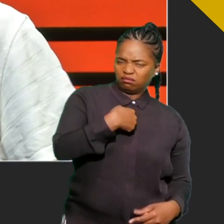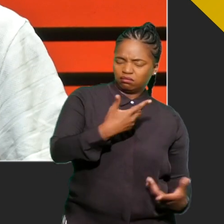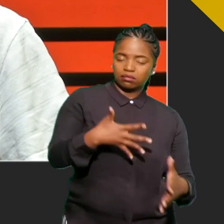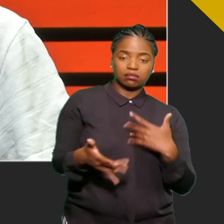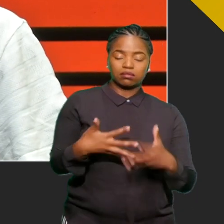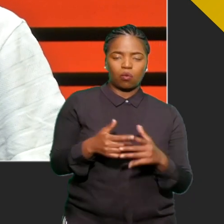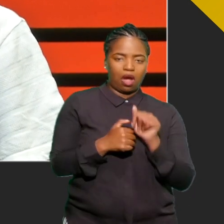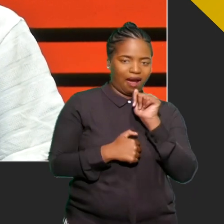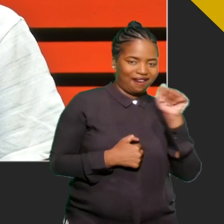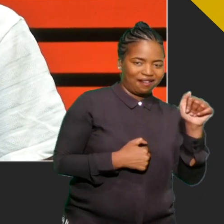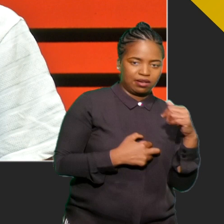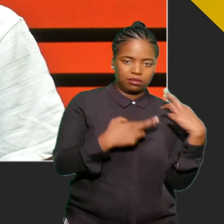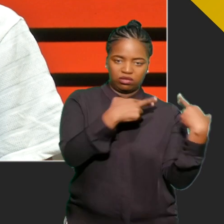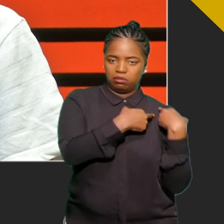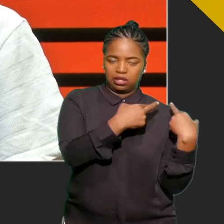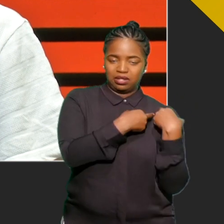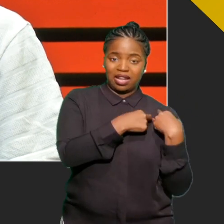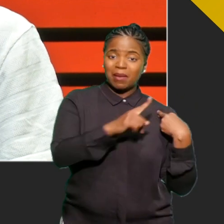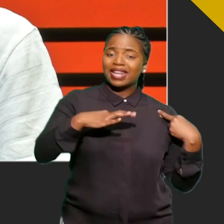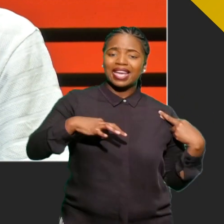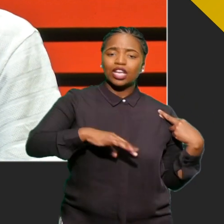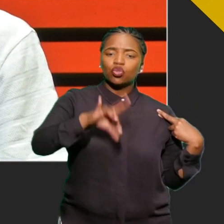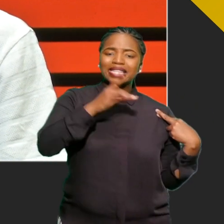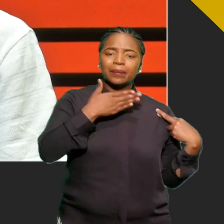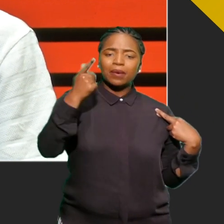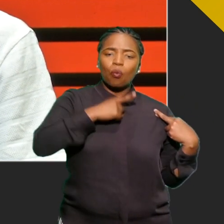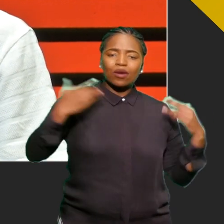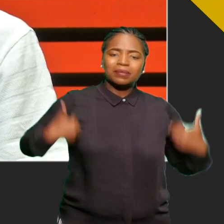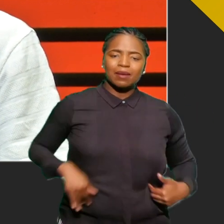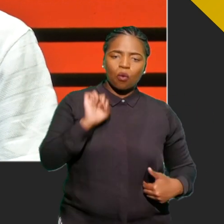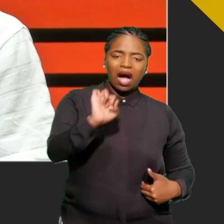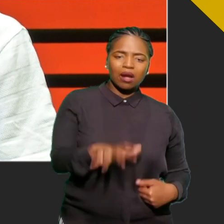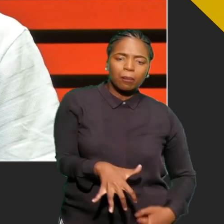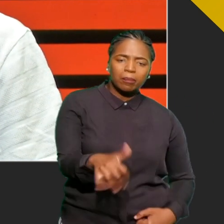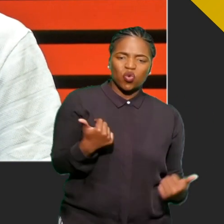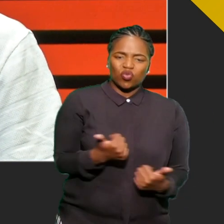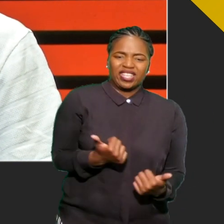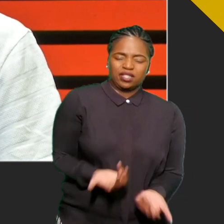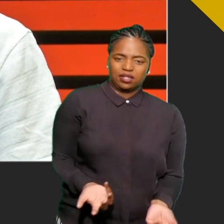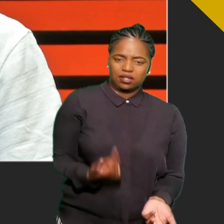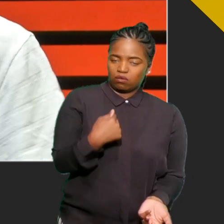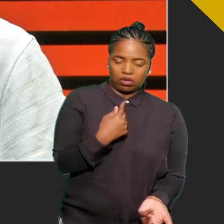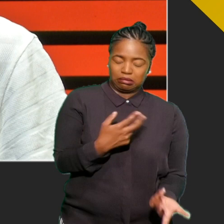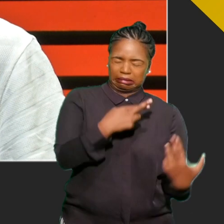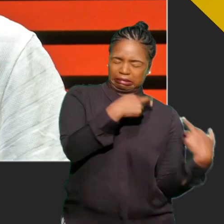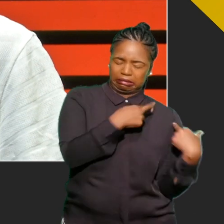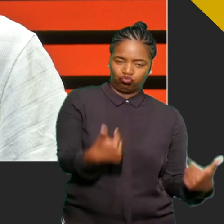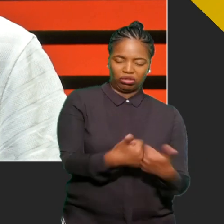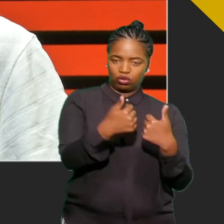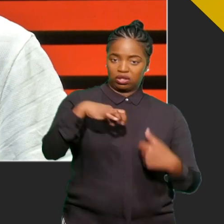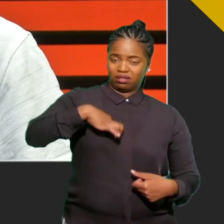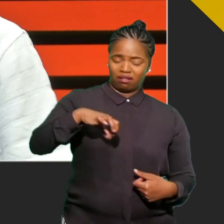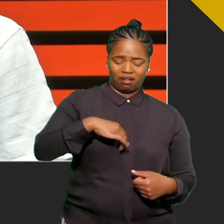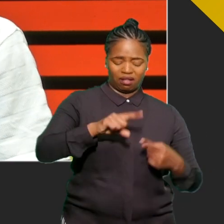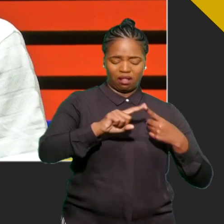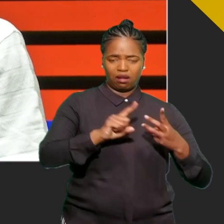run away from such this responsibility because it's a huge responsibility. And I think we underestimate the challenges that young girls go